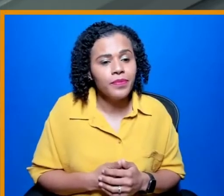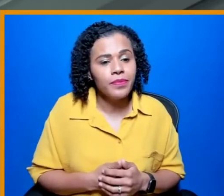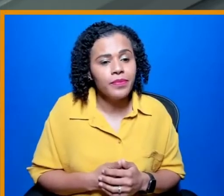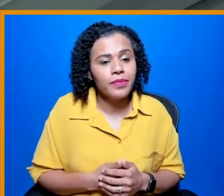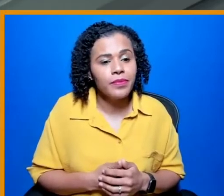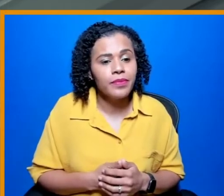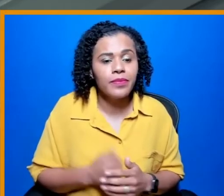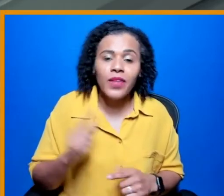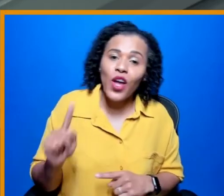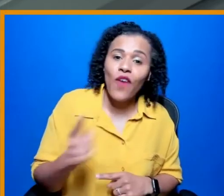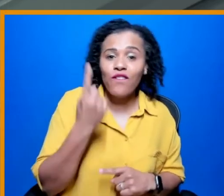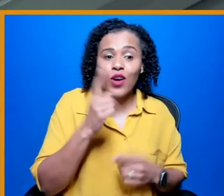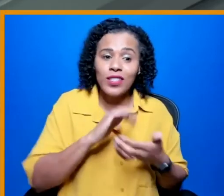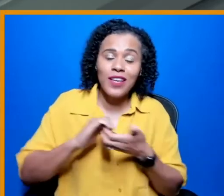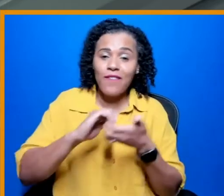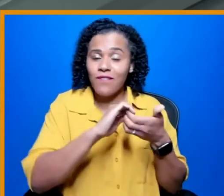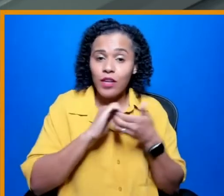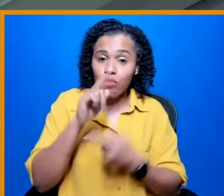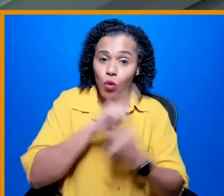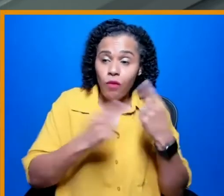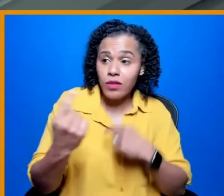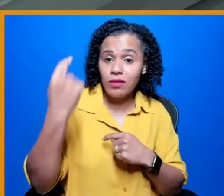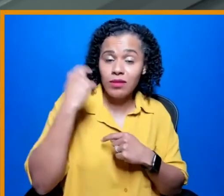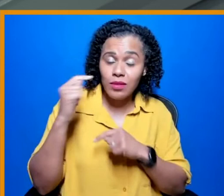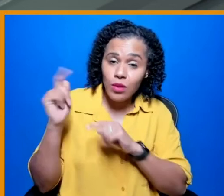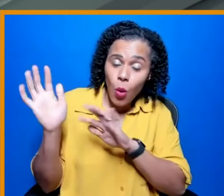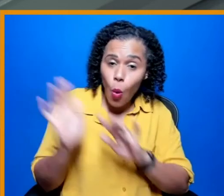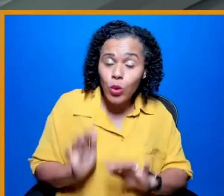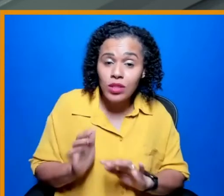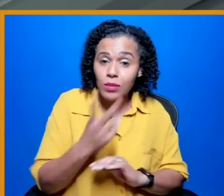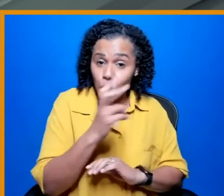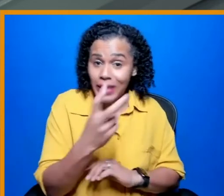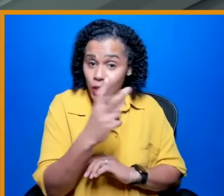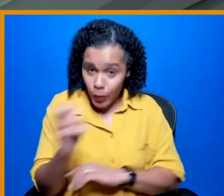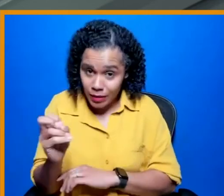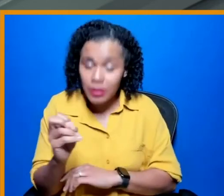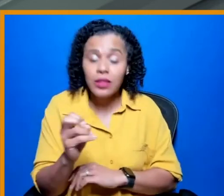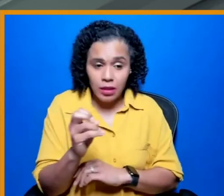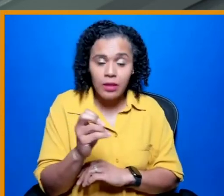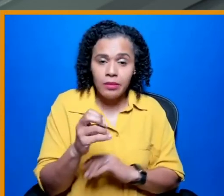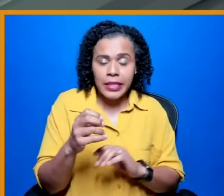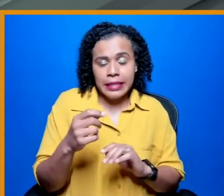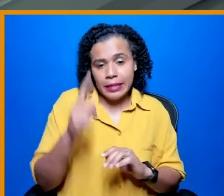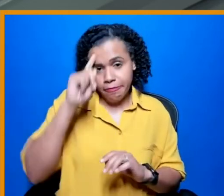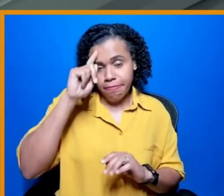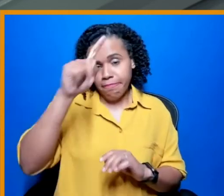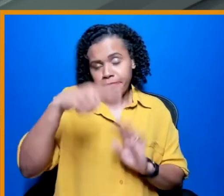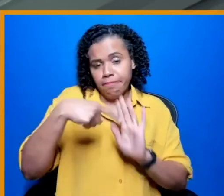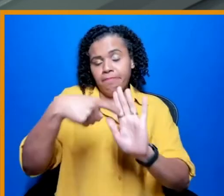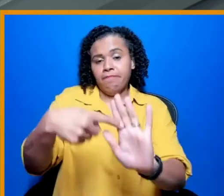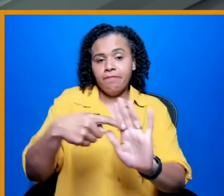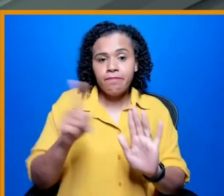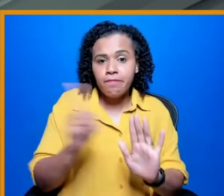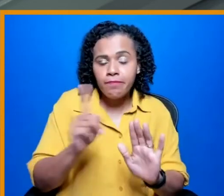first federal conference in the autumn of 2020, I submitted an amendment to a motion on the government's response to the COVID-19 pandemic, outlining concerns